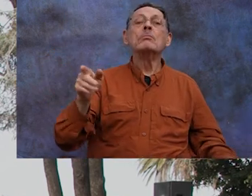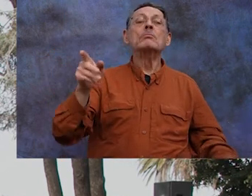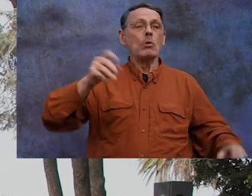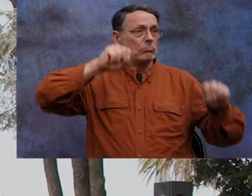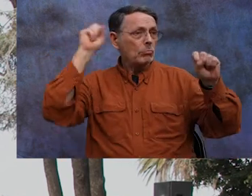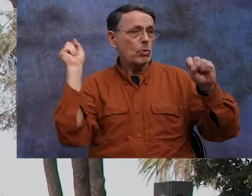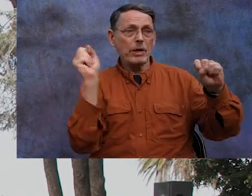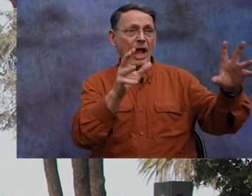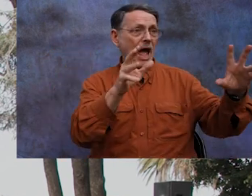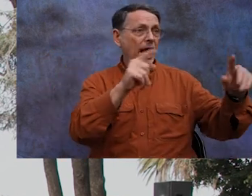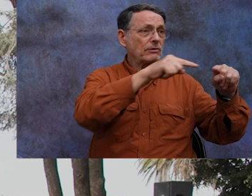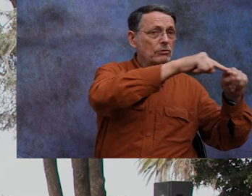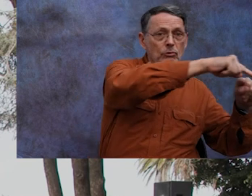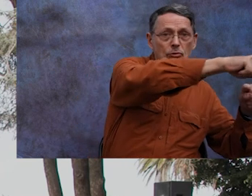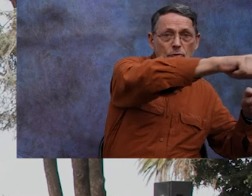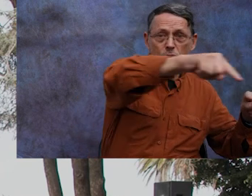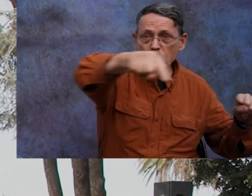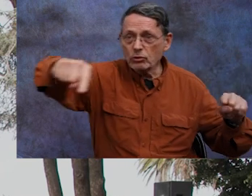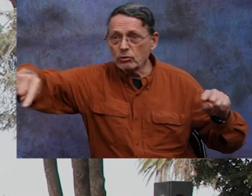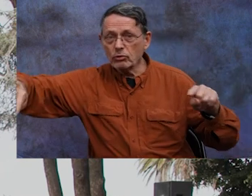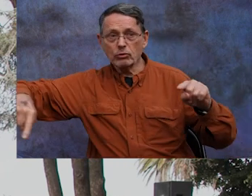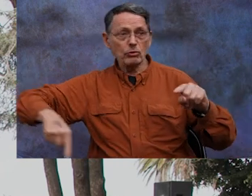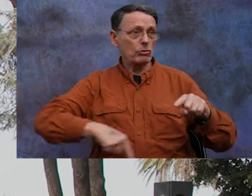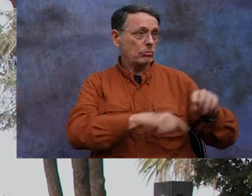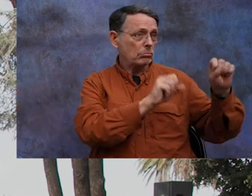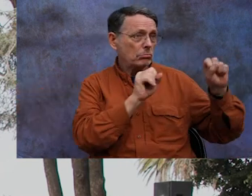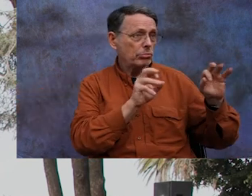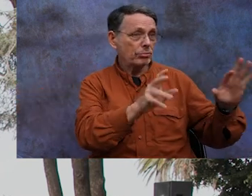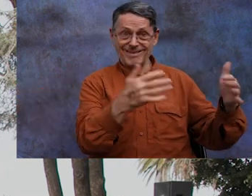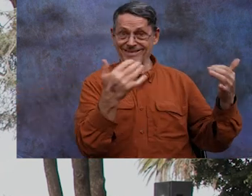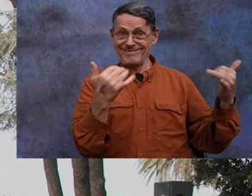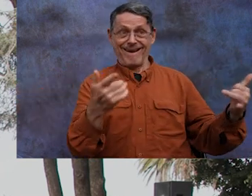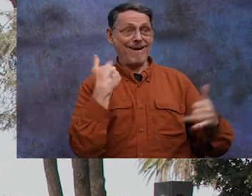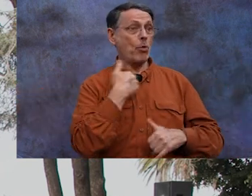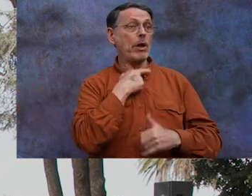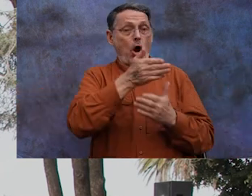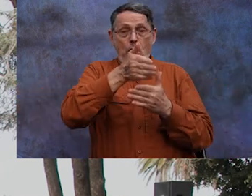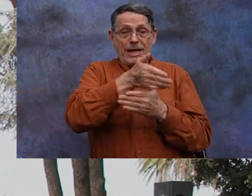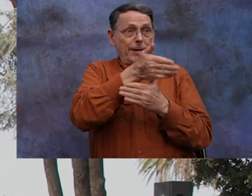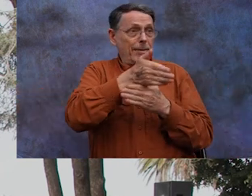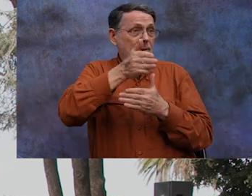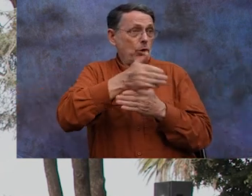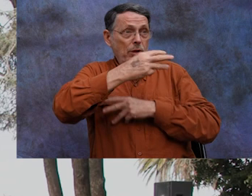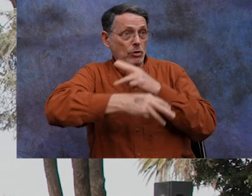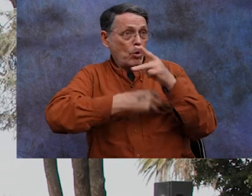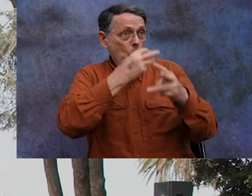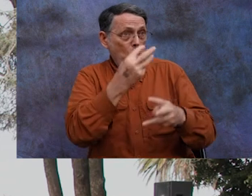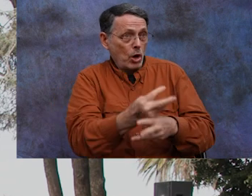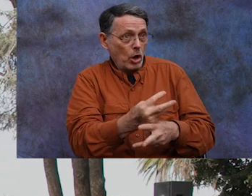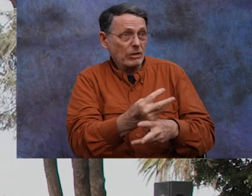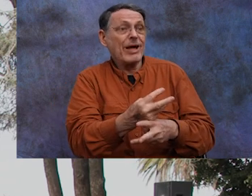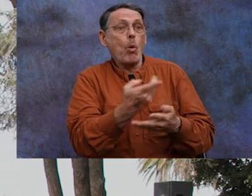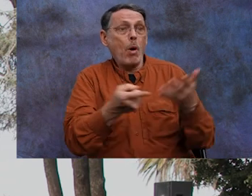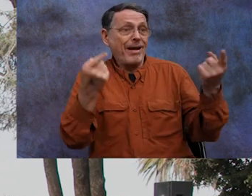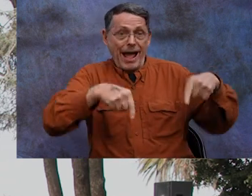cast. We are between the worlds, and what happens between the worlds affects all the